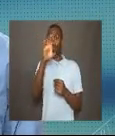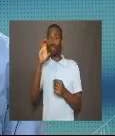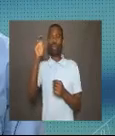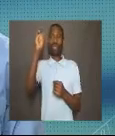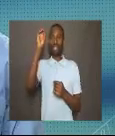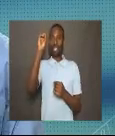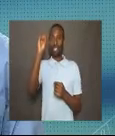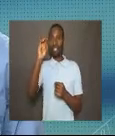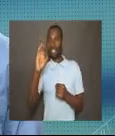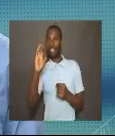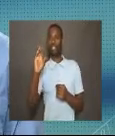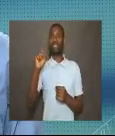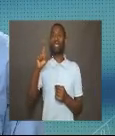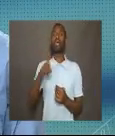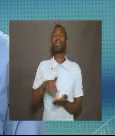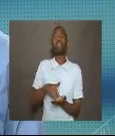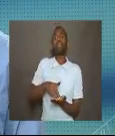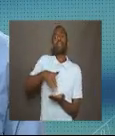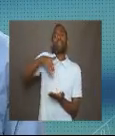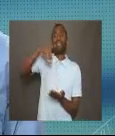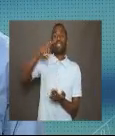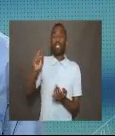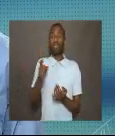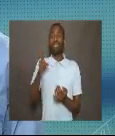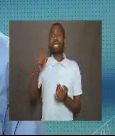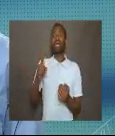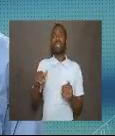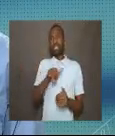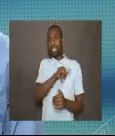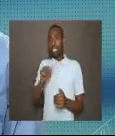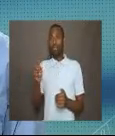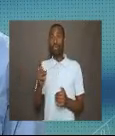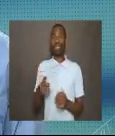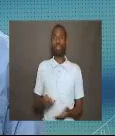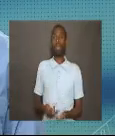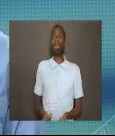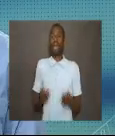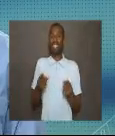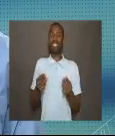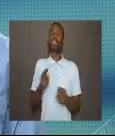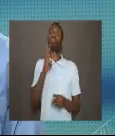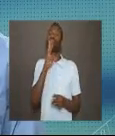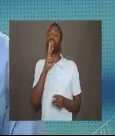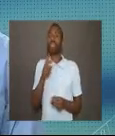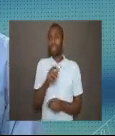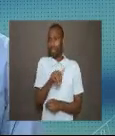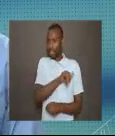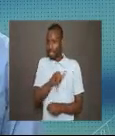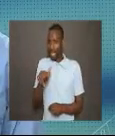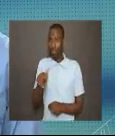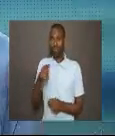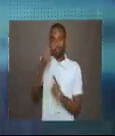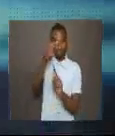Celsius is greater than that of the same mass of water at the same temperature.